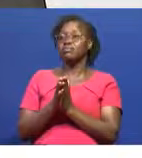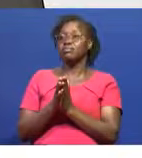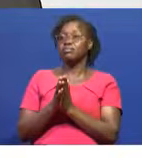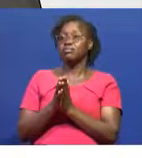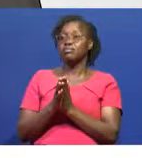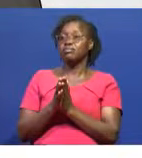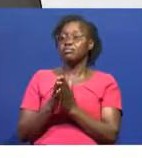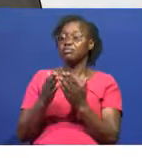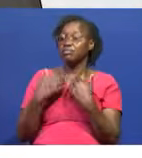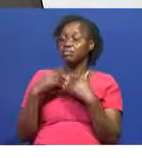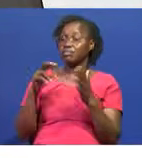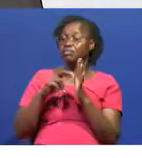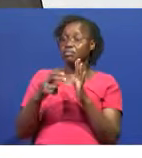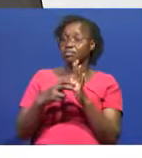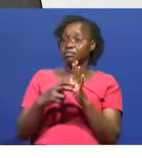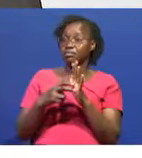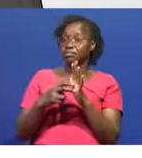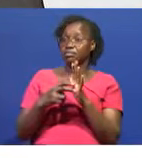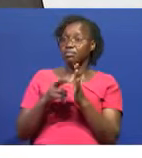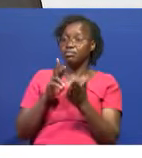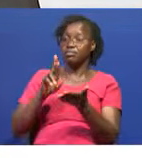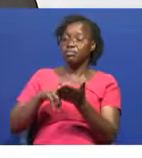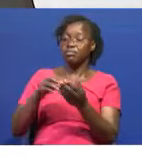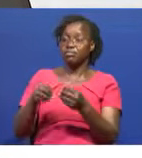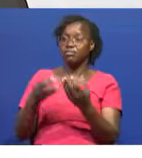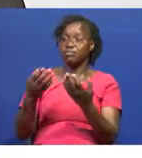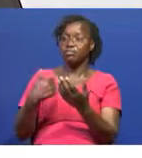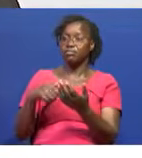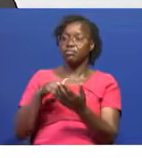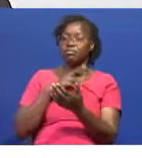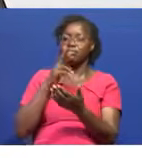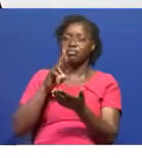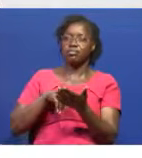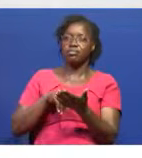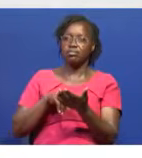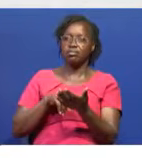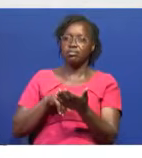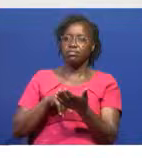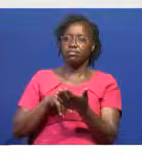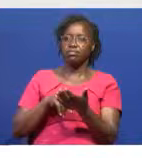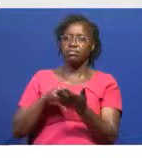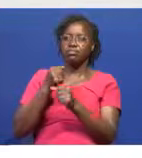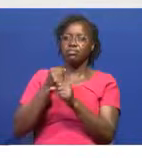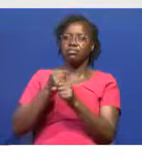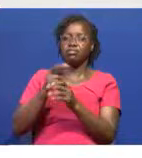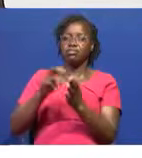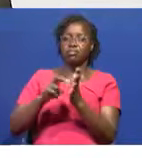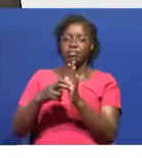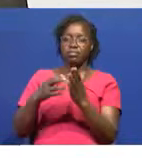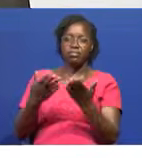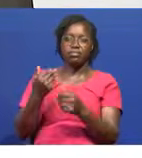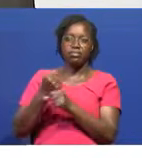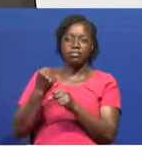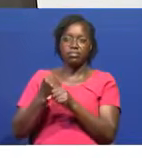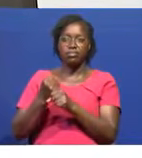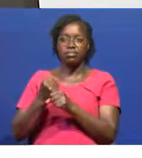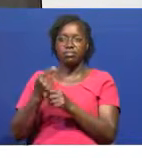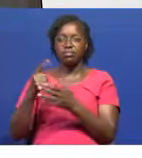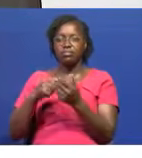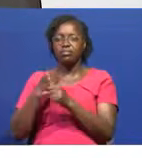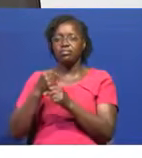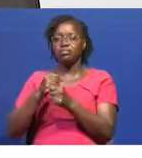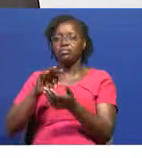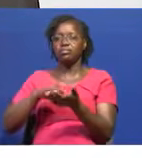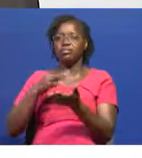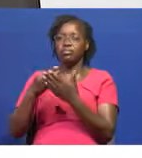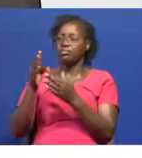we have this contract. We report and we give our reports on performance contracting, how we have done, what we have done with the funds, and